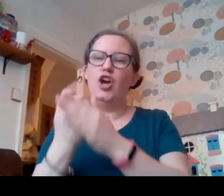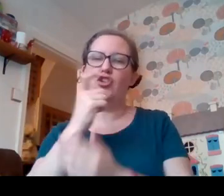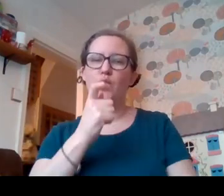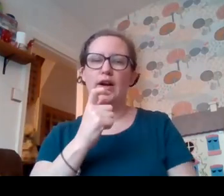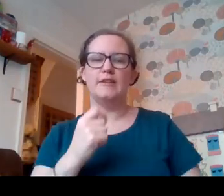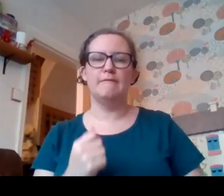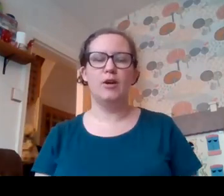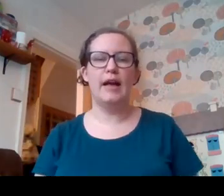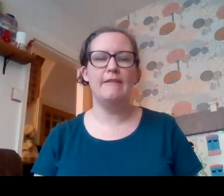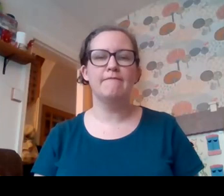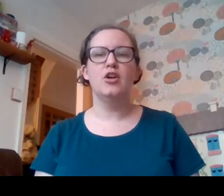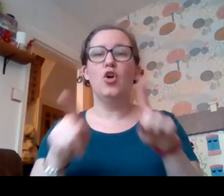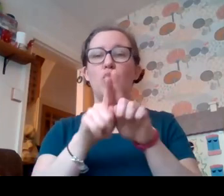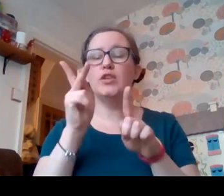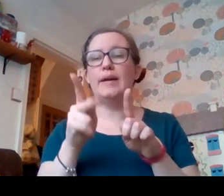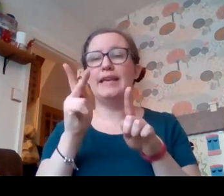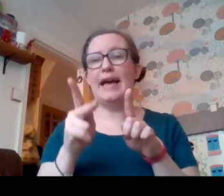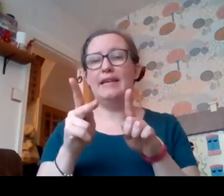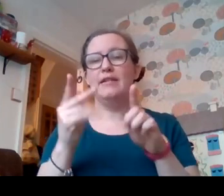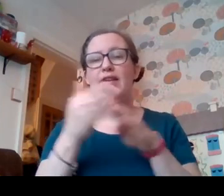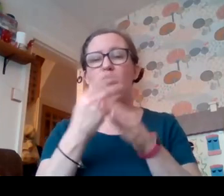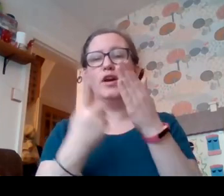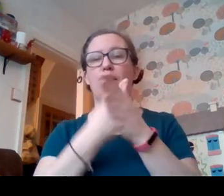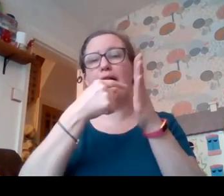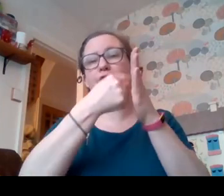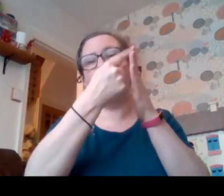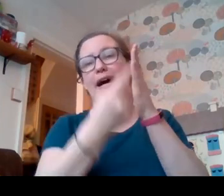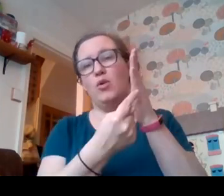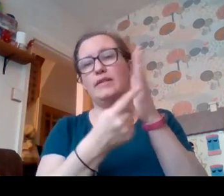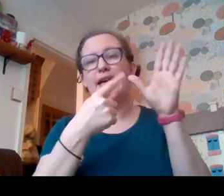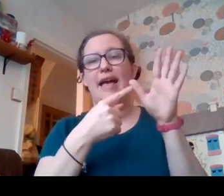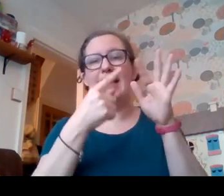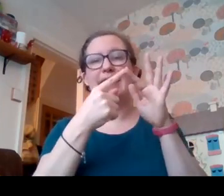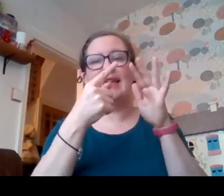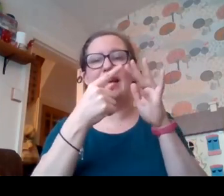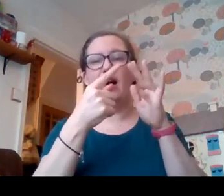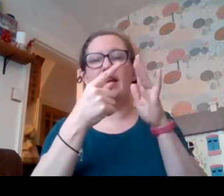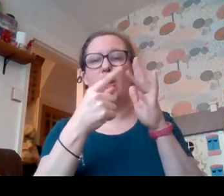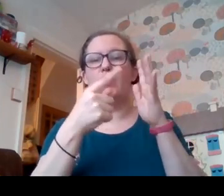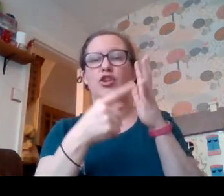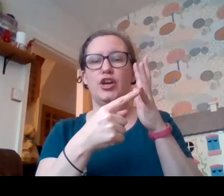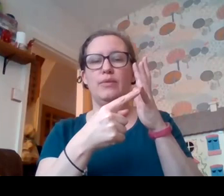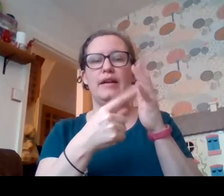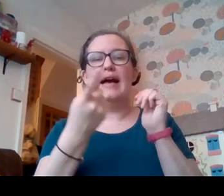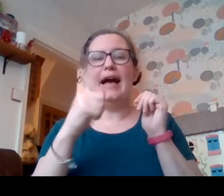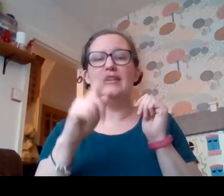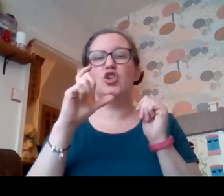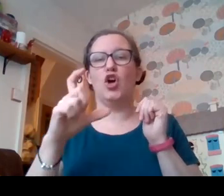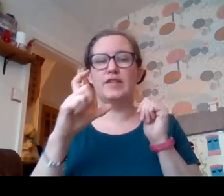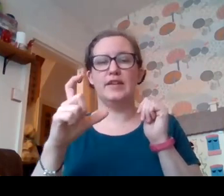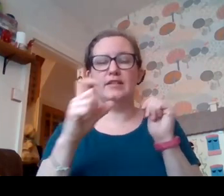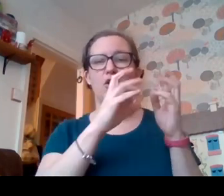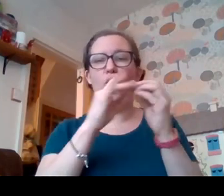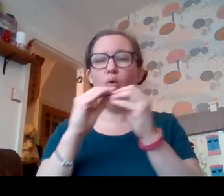jellyfish, a new word, okay? Also, again, there's work about the vowels, A, E, I, O, and U,